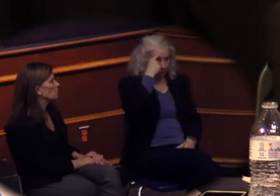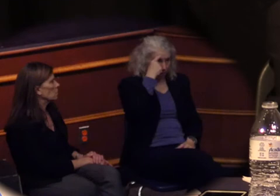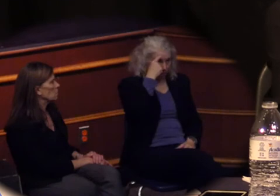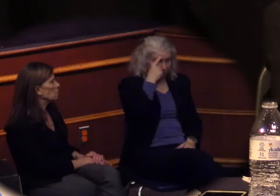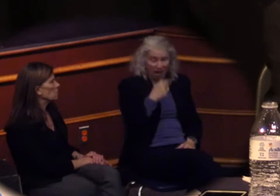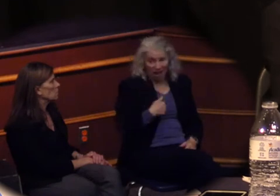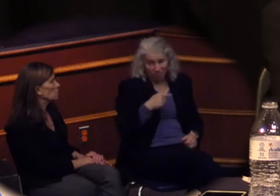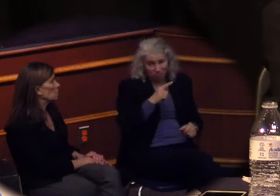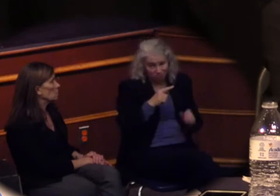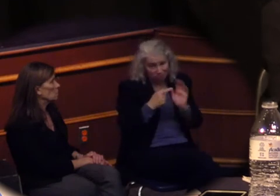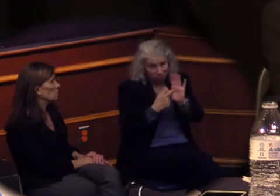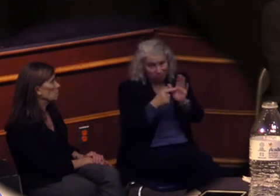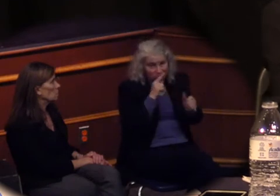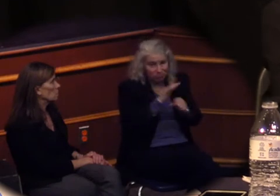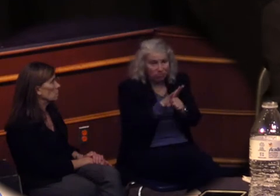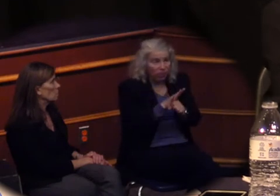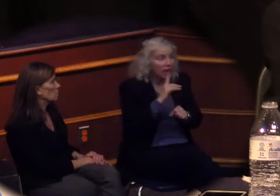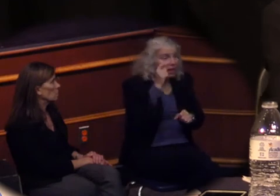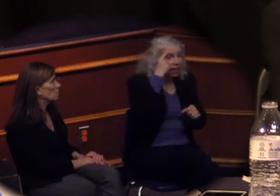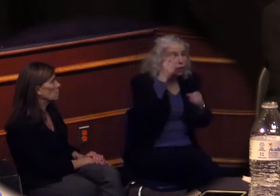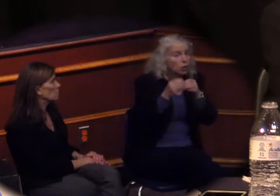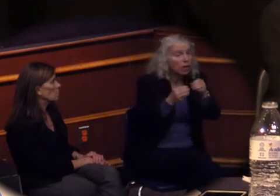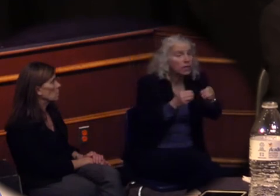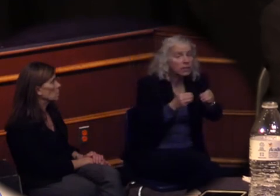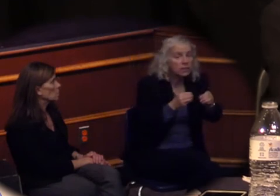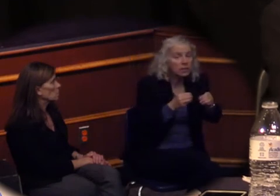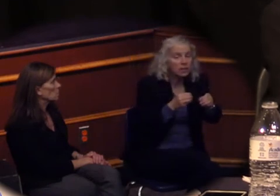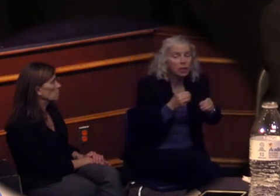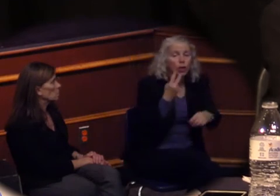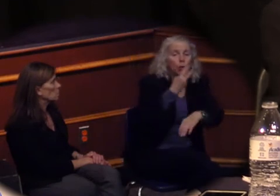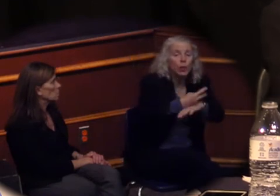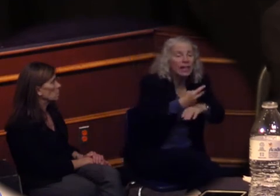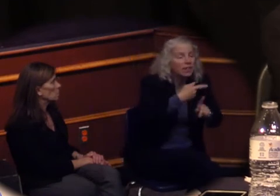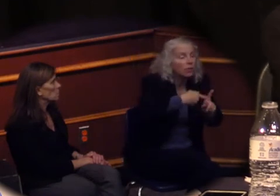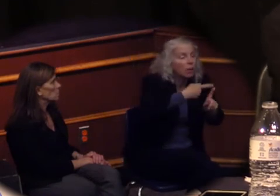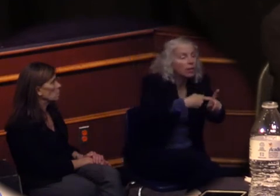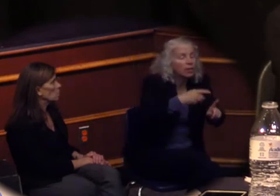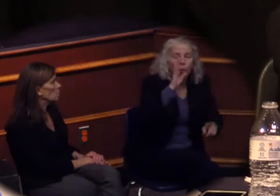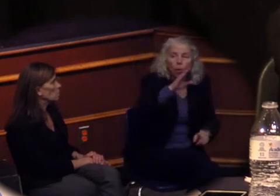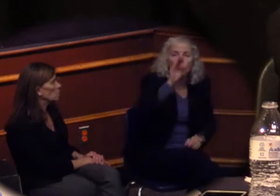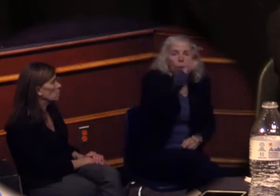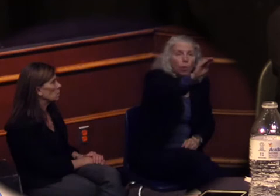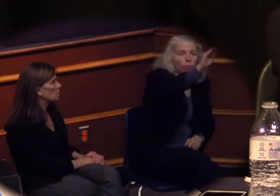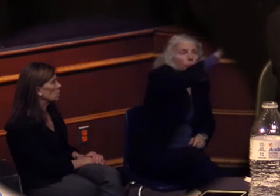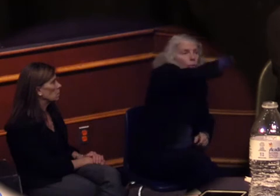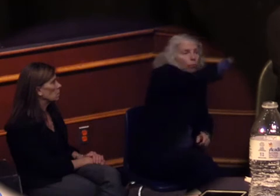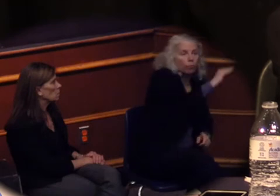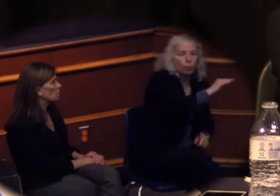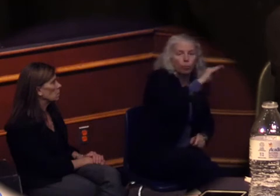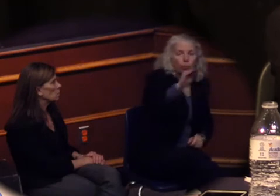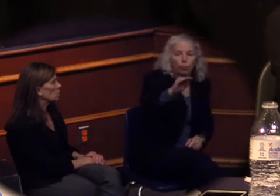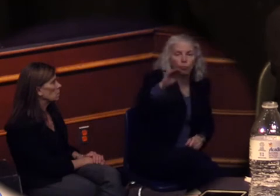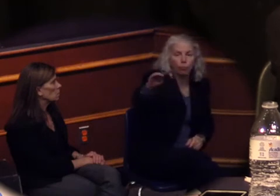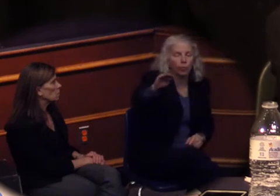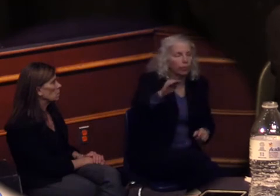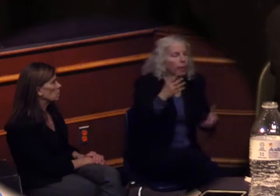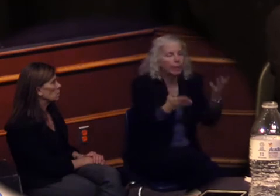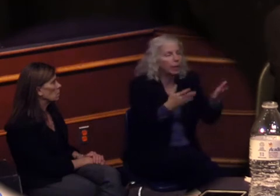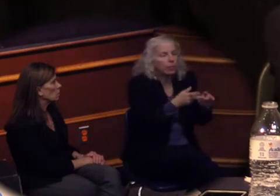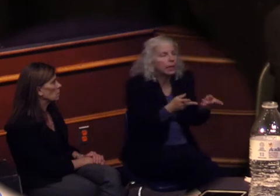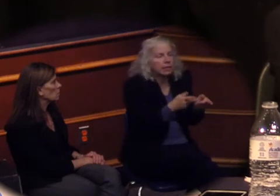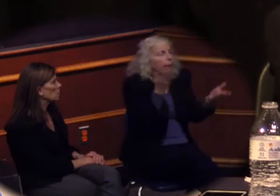I have said that I will move the governor's office two days a month to some other part of the state, some overlooked, forgotten